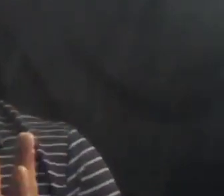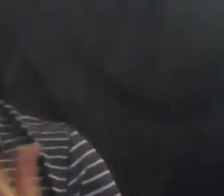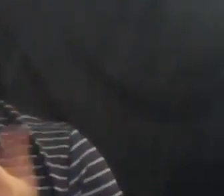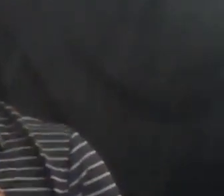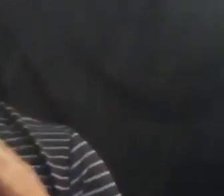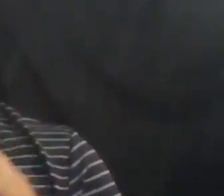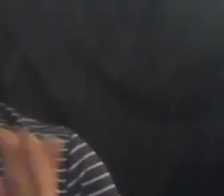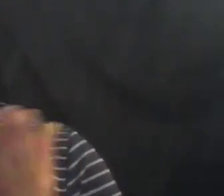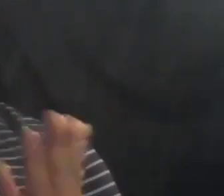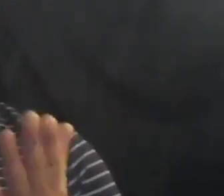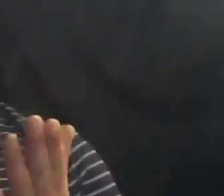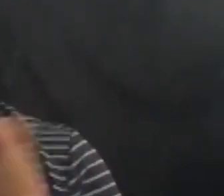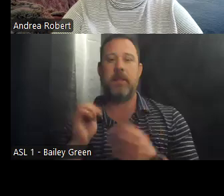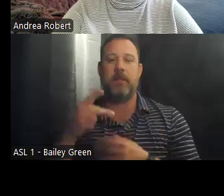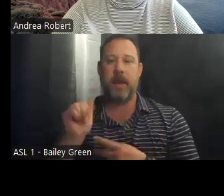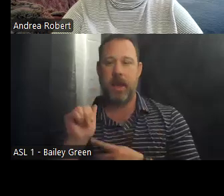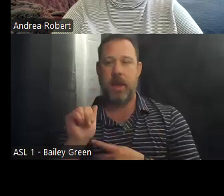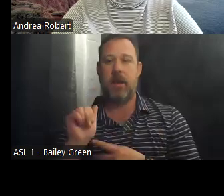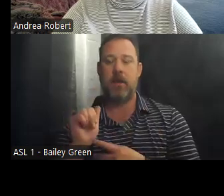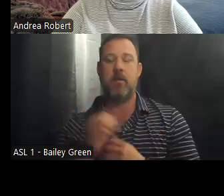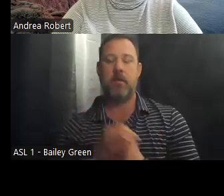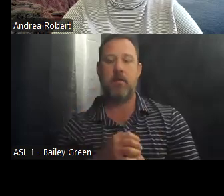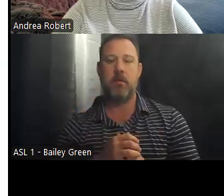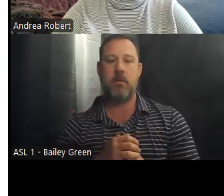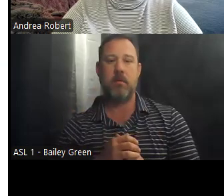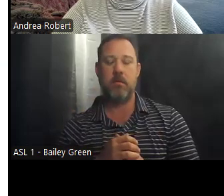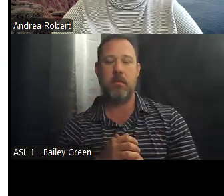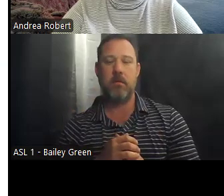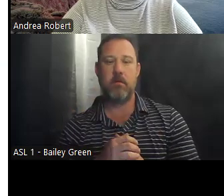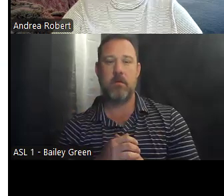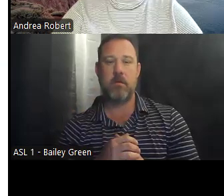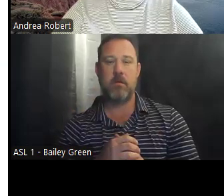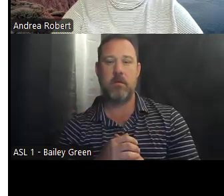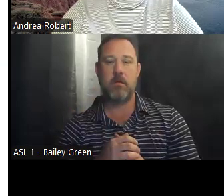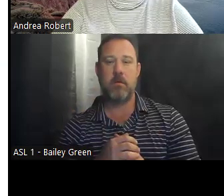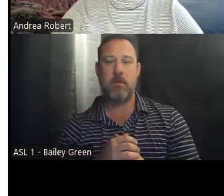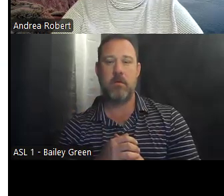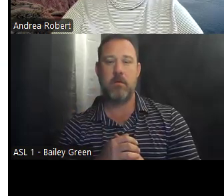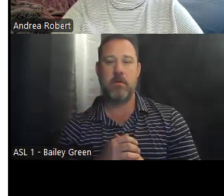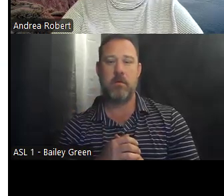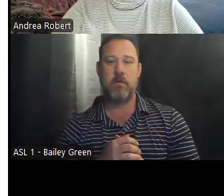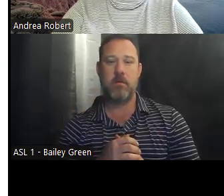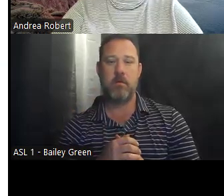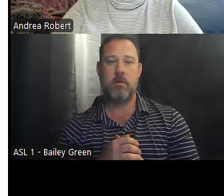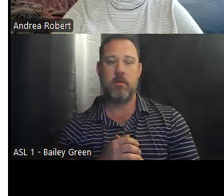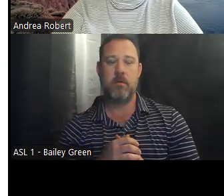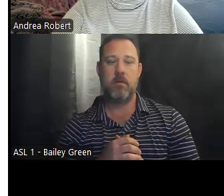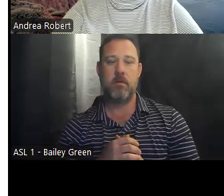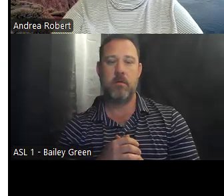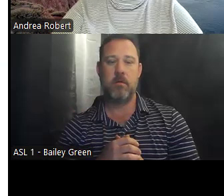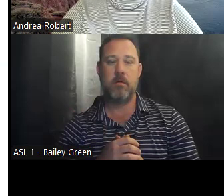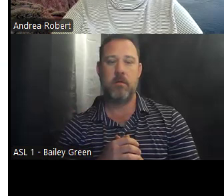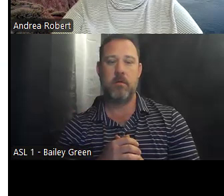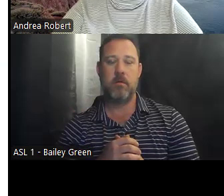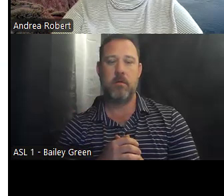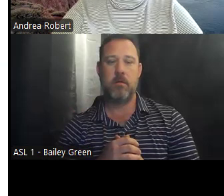services initiatives that are in the MPA. So Carol, if you don't mind putting those up, so we could at least, while Janie is talking, take a look at